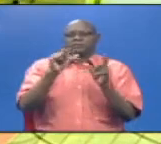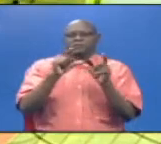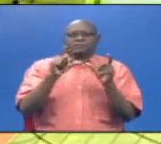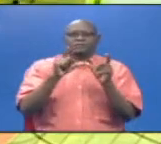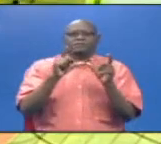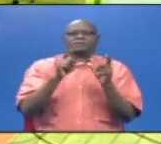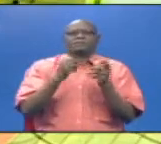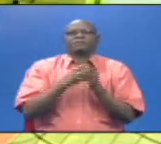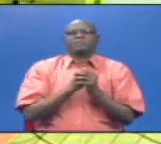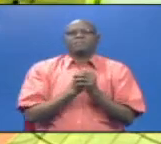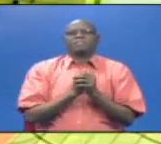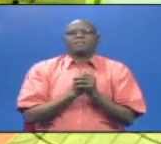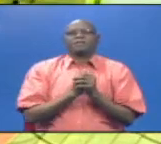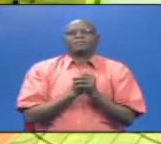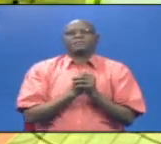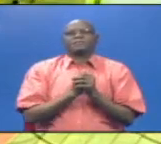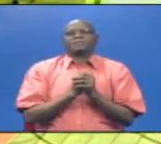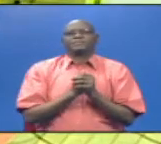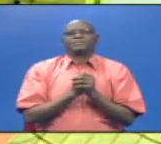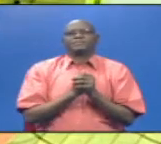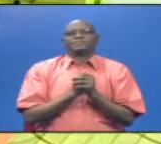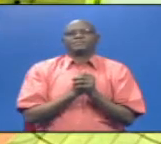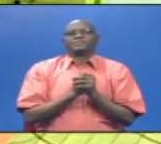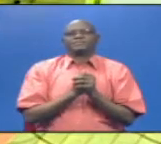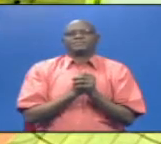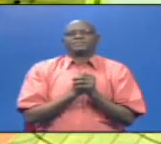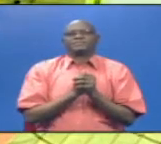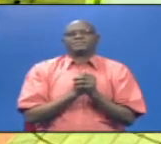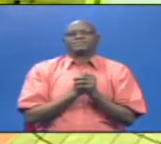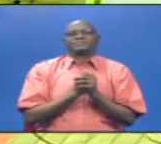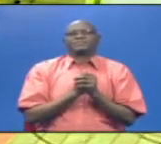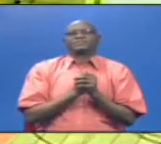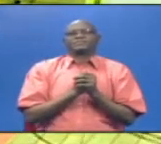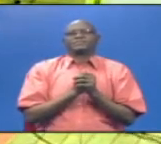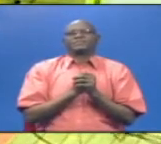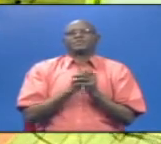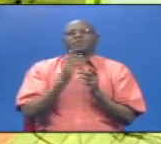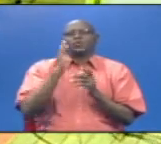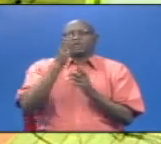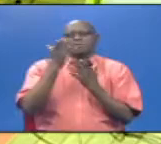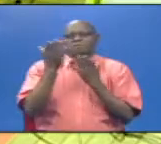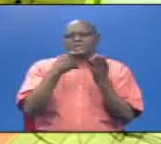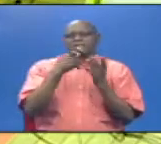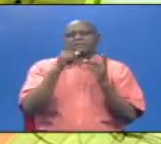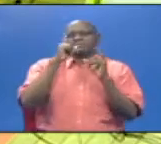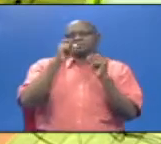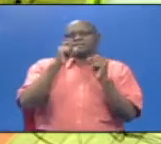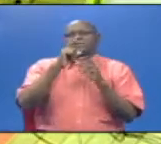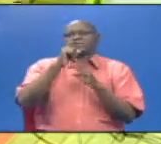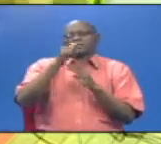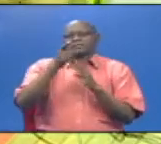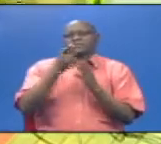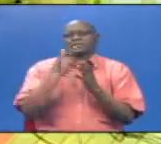a word or two. We'll bring those pictures to you directly.